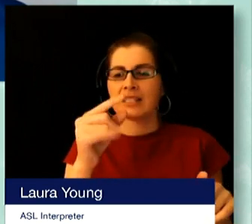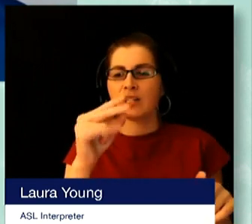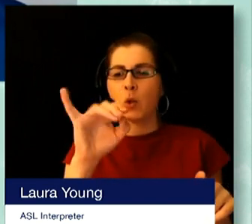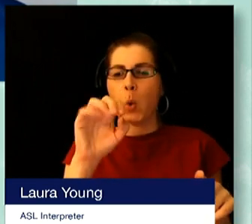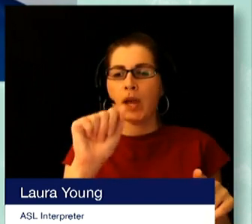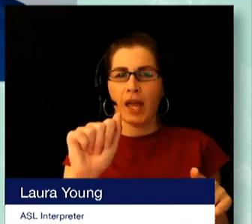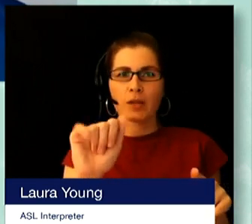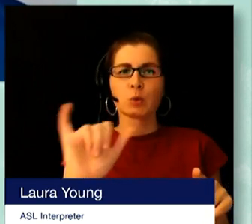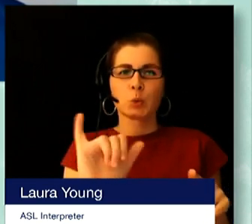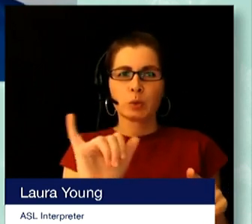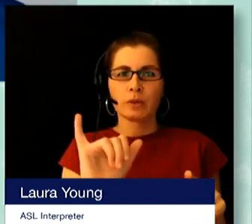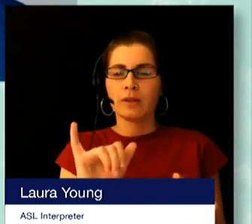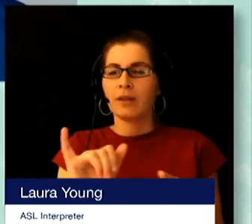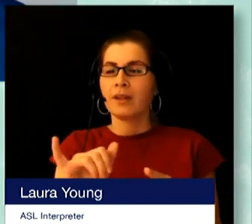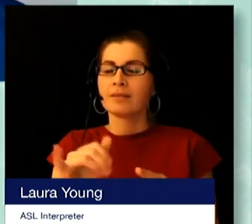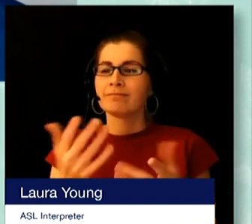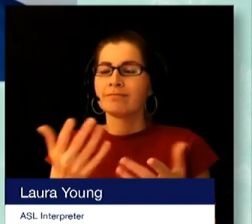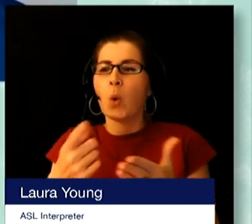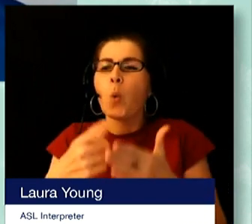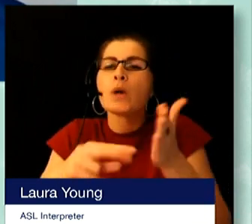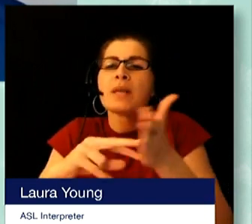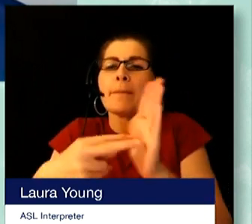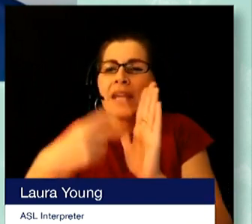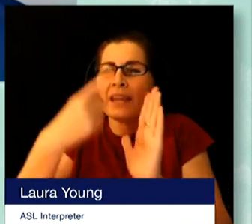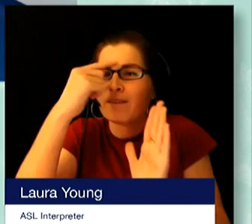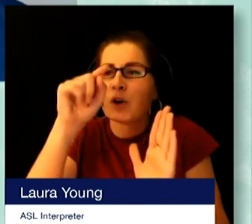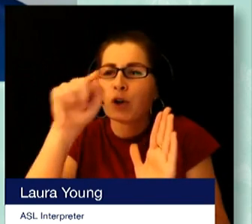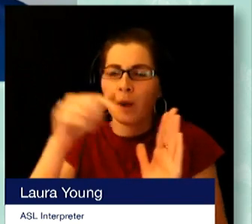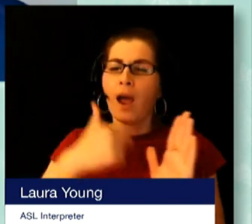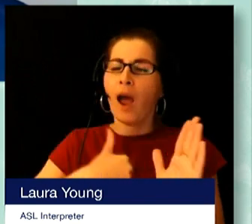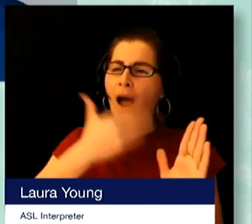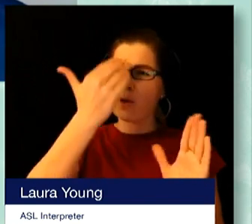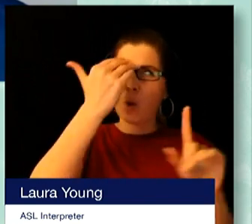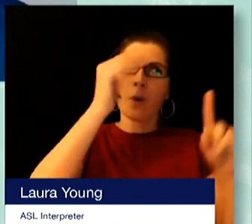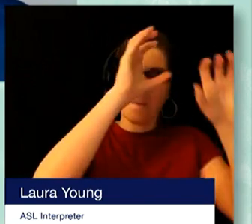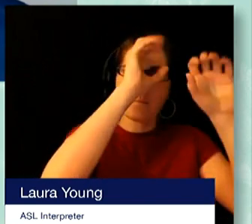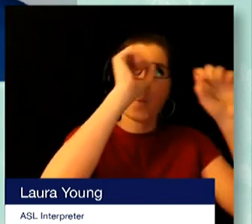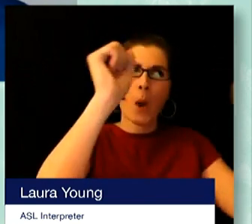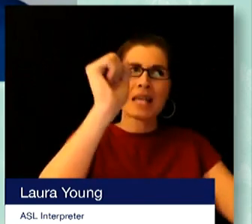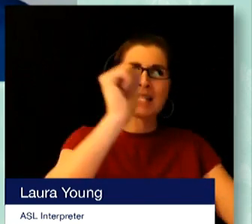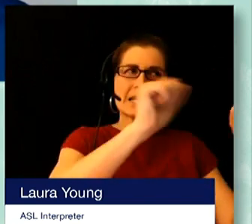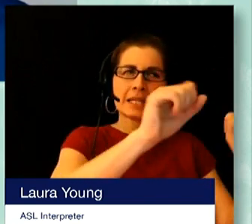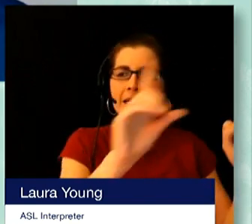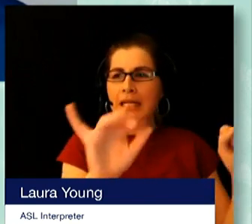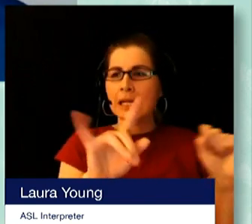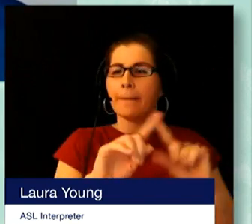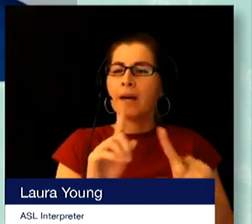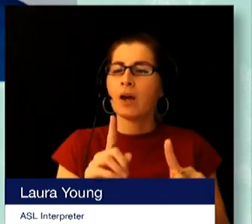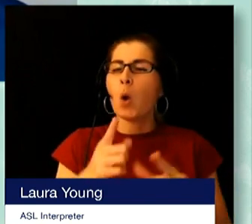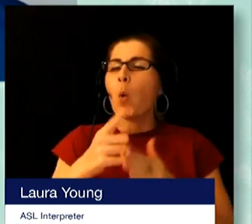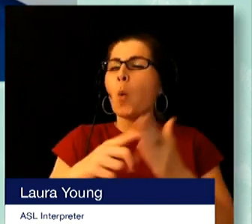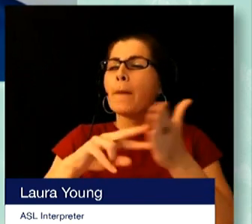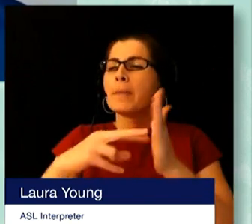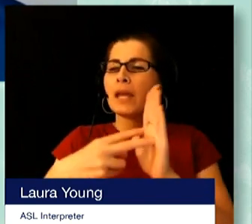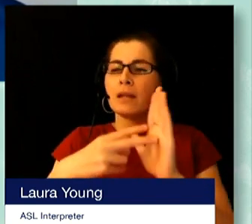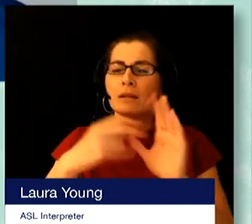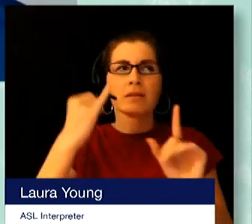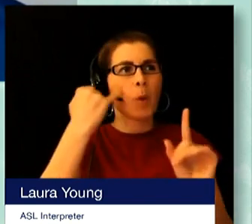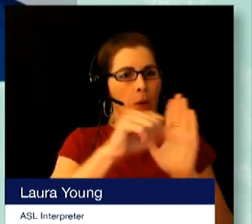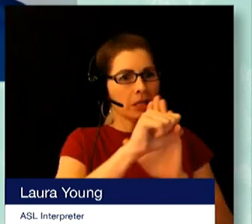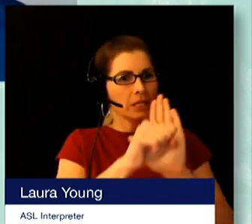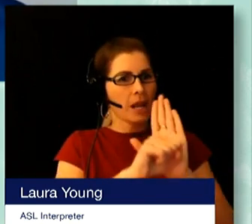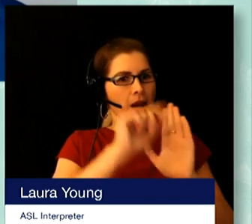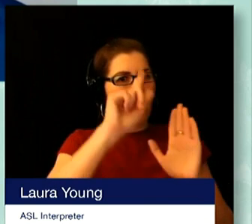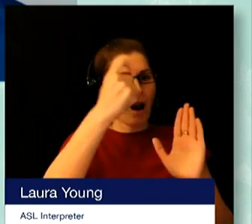state. What does it mean? I mean, I know in your case it was a president, but what does it mean? What would it mean if a governor